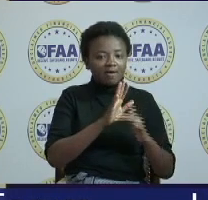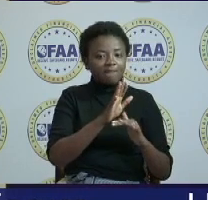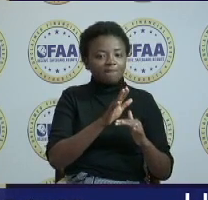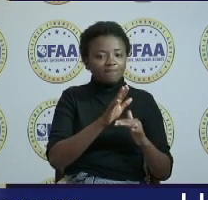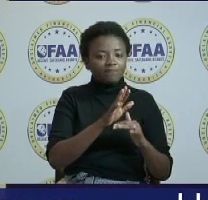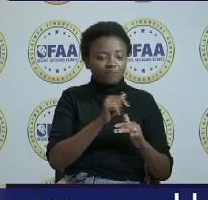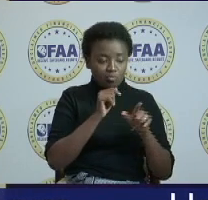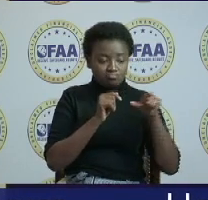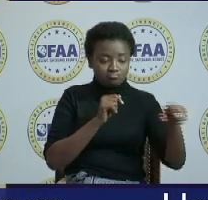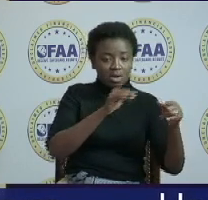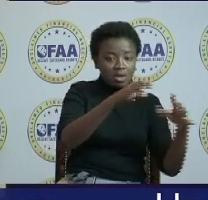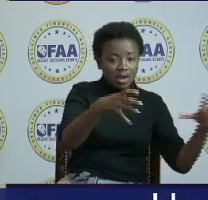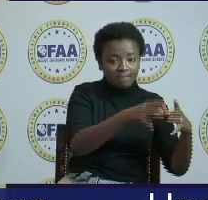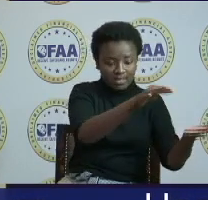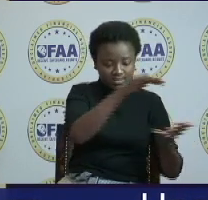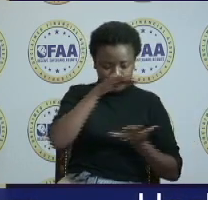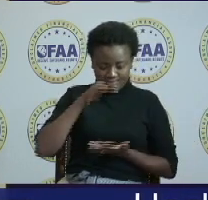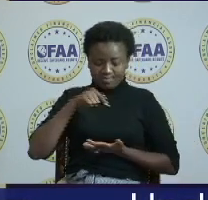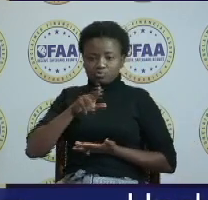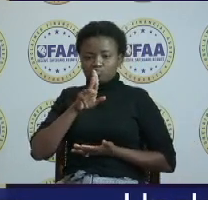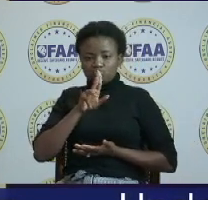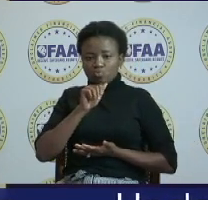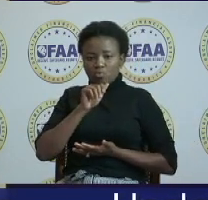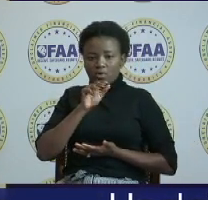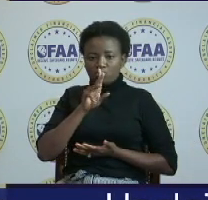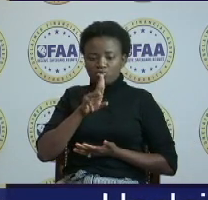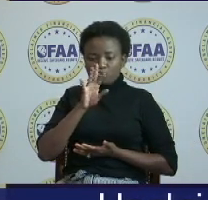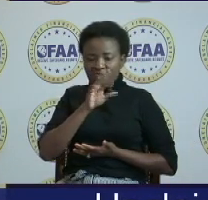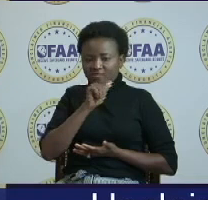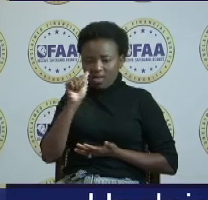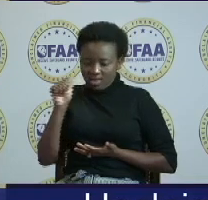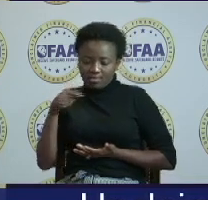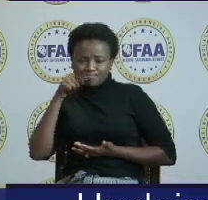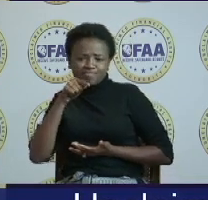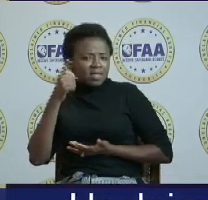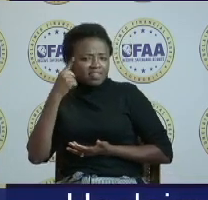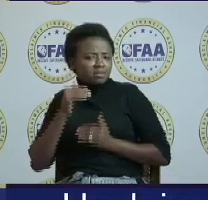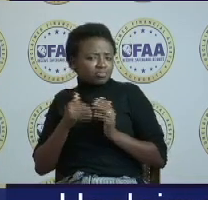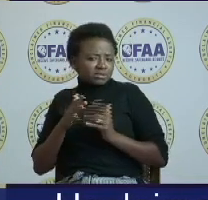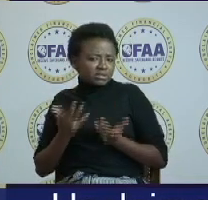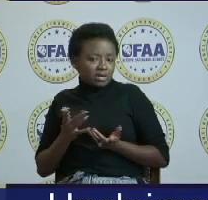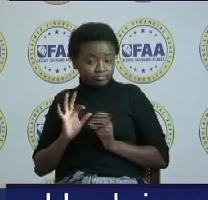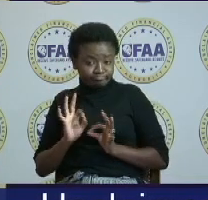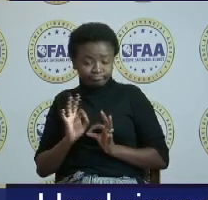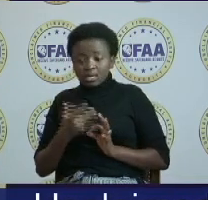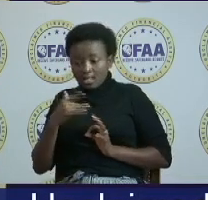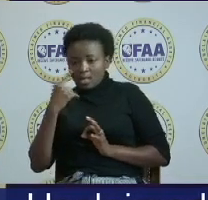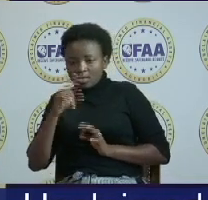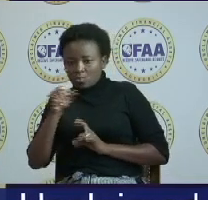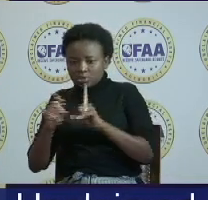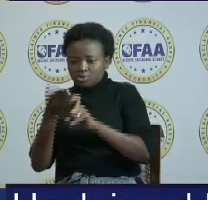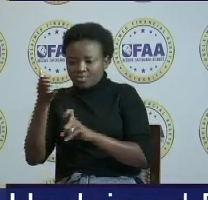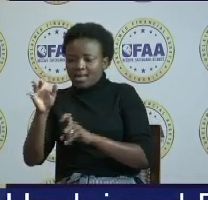UFAA reporting portal? The question is also there on the poll page. We already have the first one already completed, which